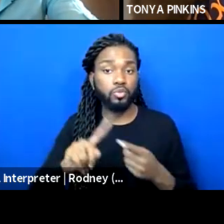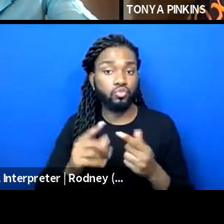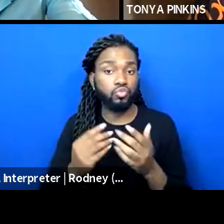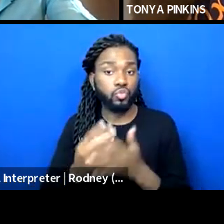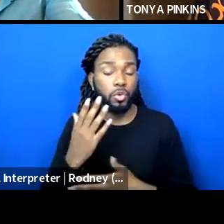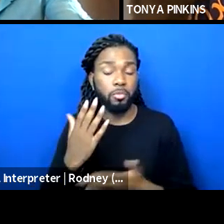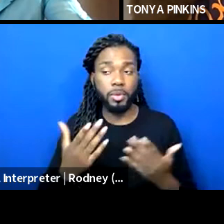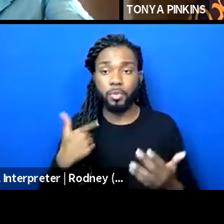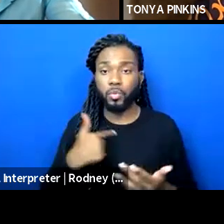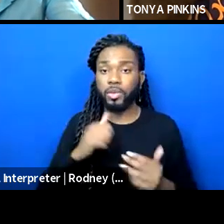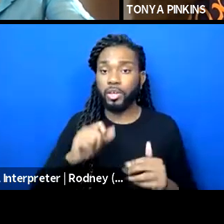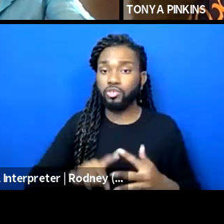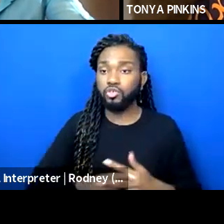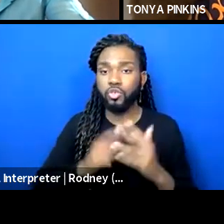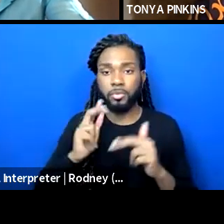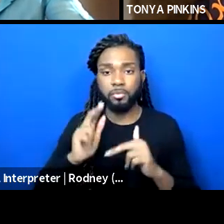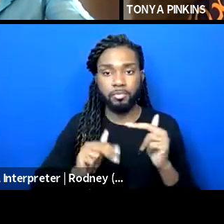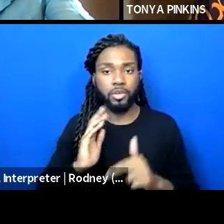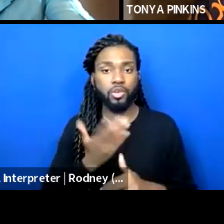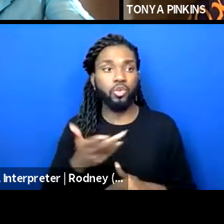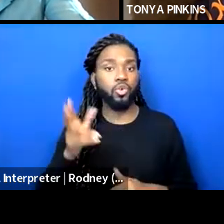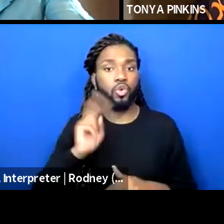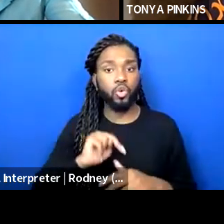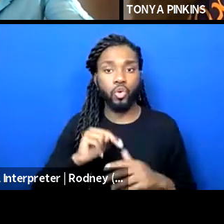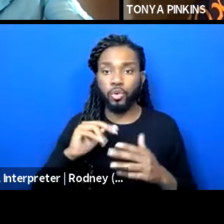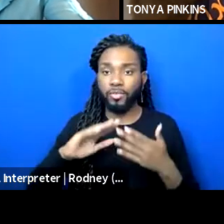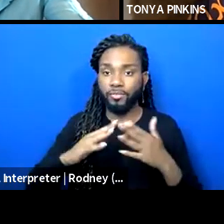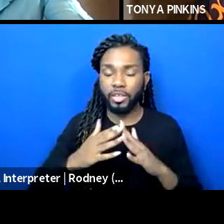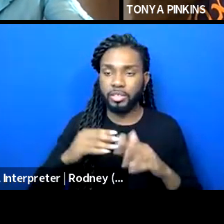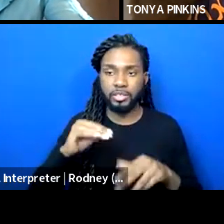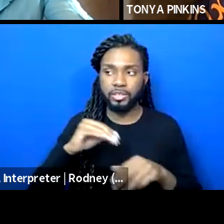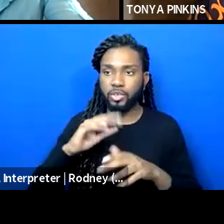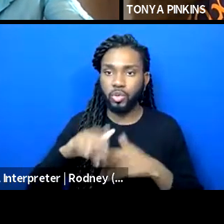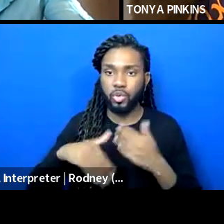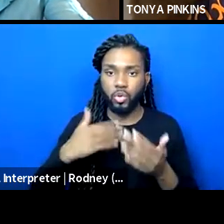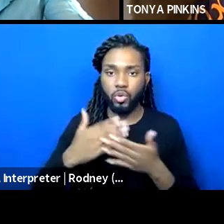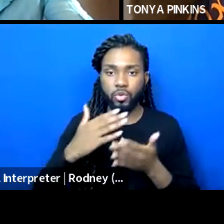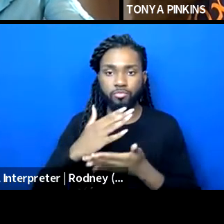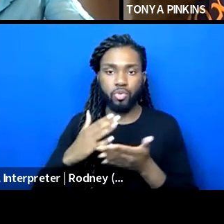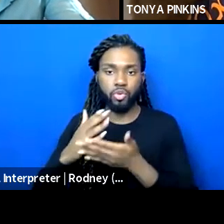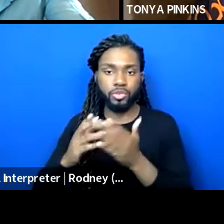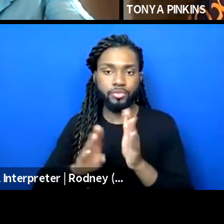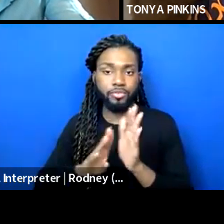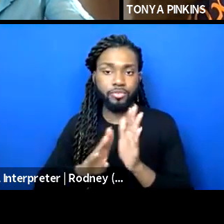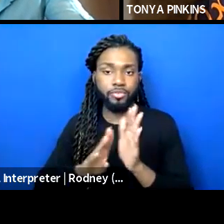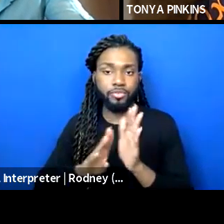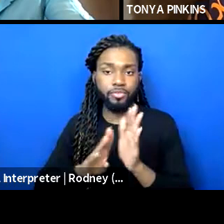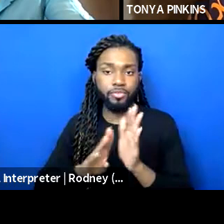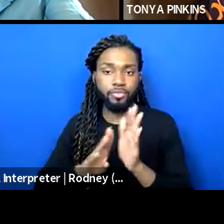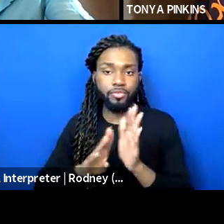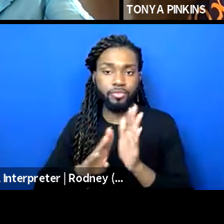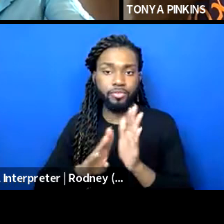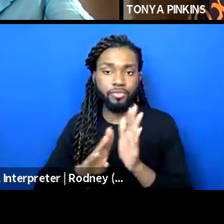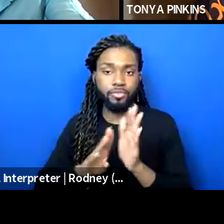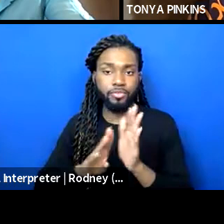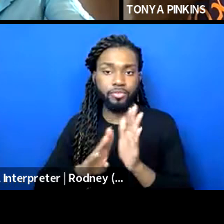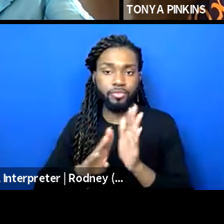we can actually start to build our own villages at all stages of development, giving one another.